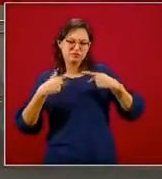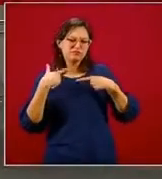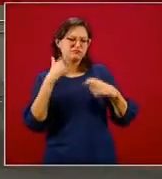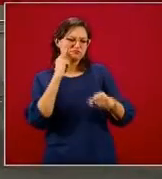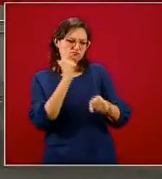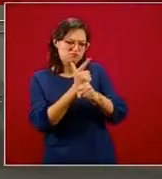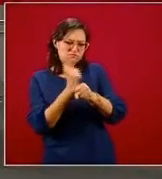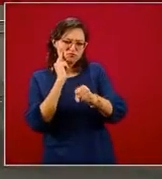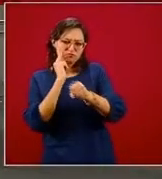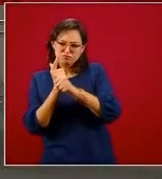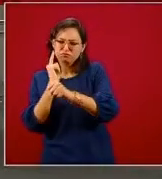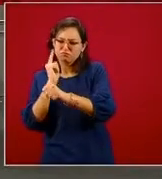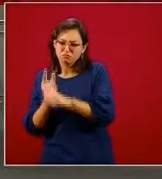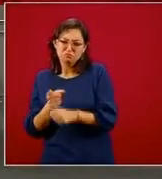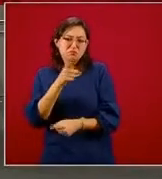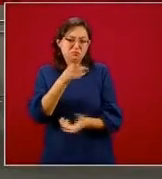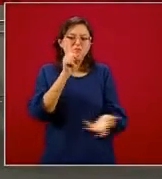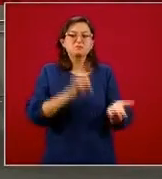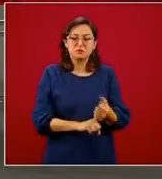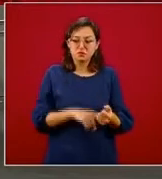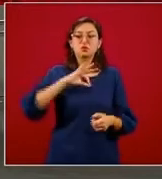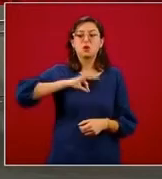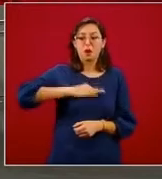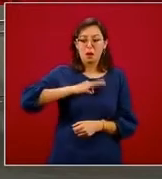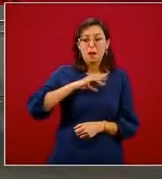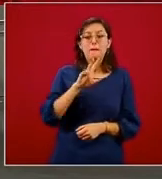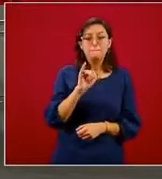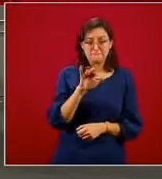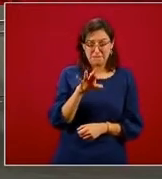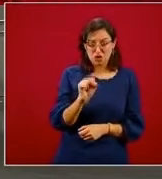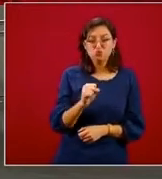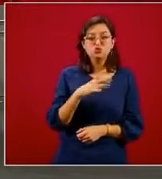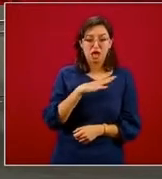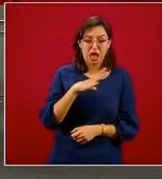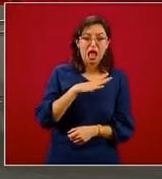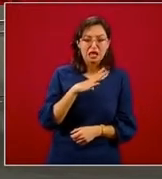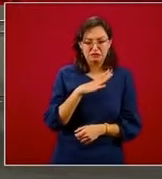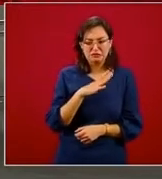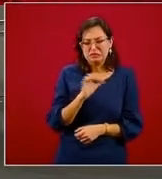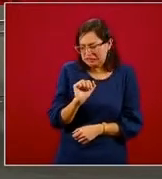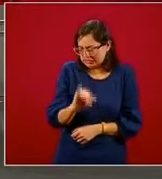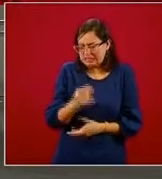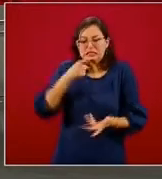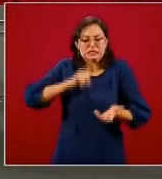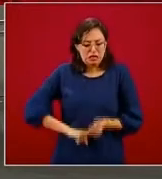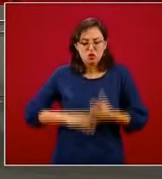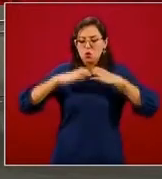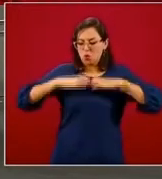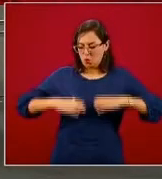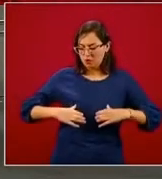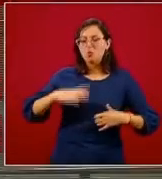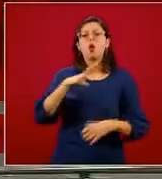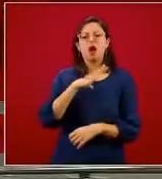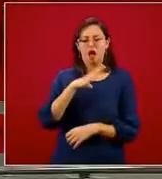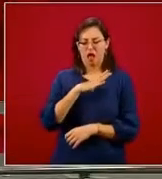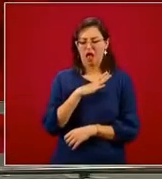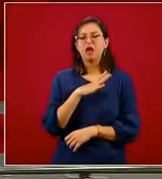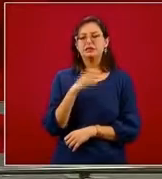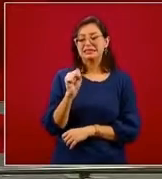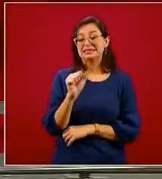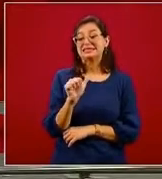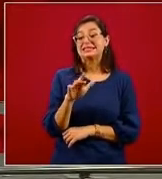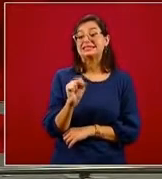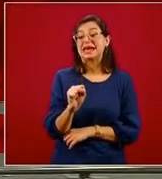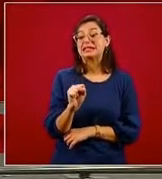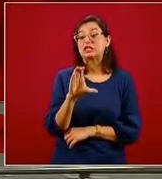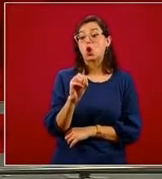That doesn't mean that some people who are asymptomatic are not carriers. Yes, they are. They